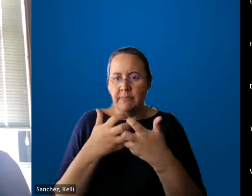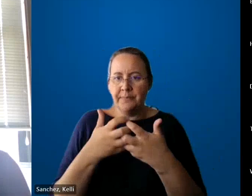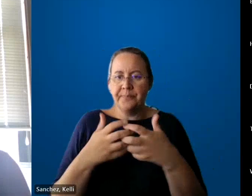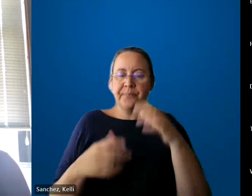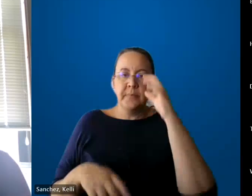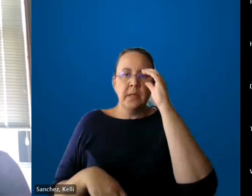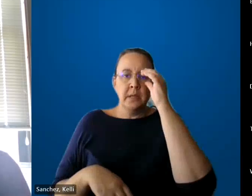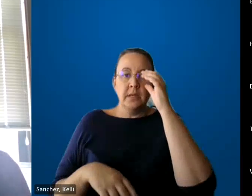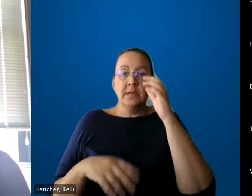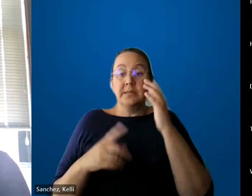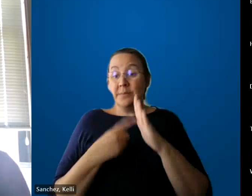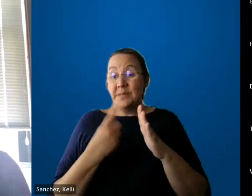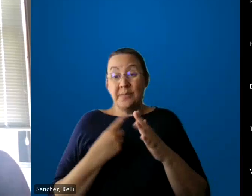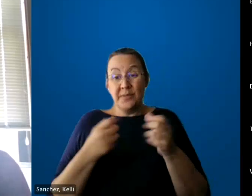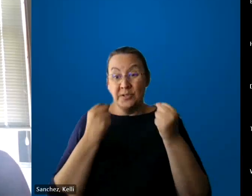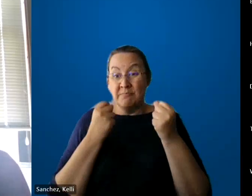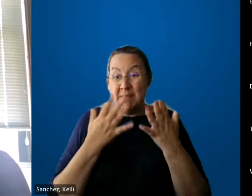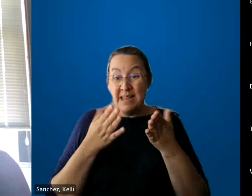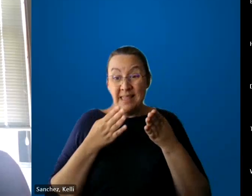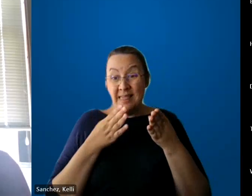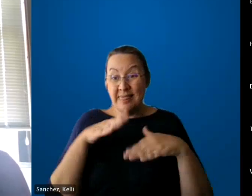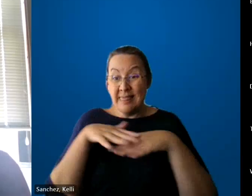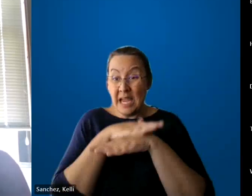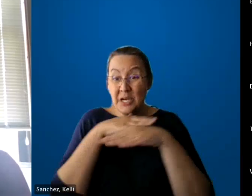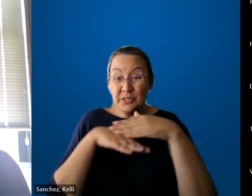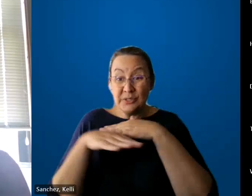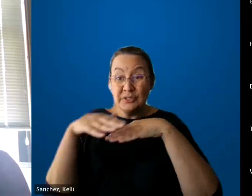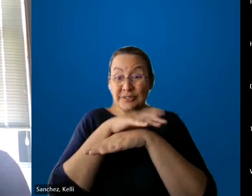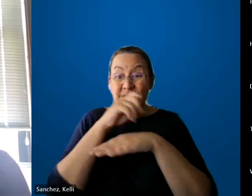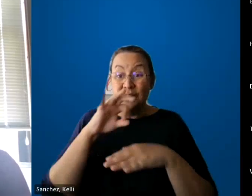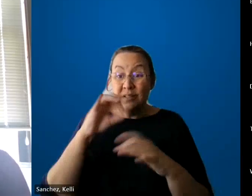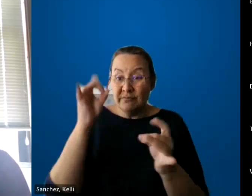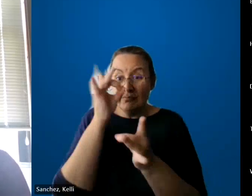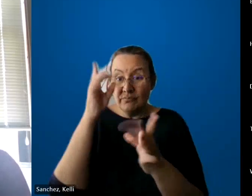face multiple layers of trauma?